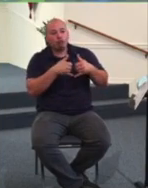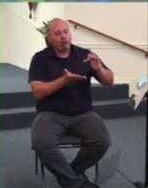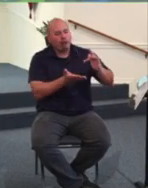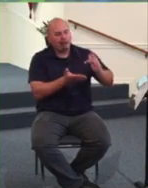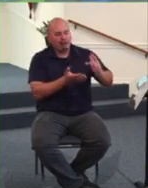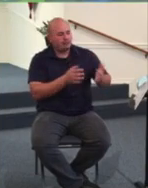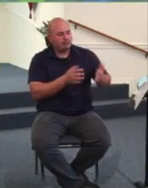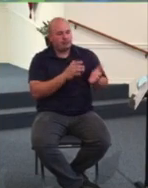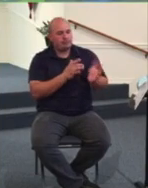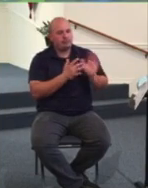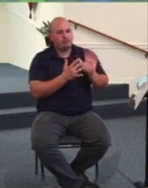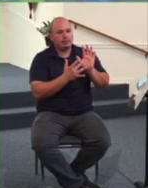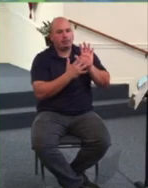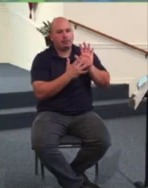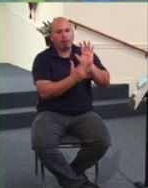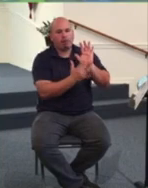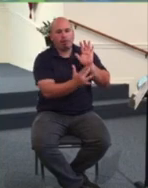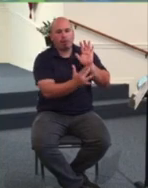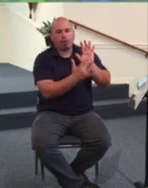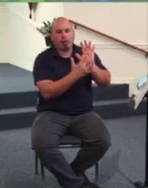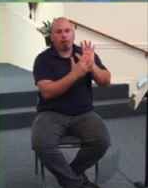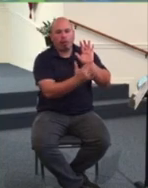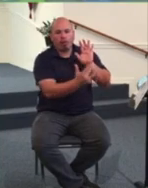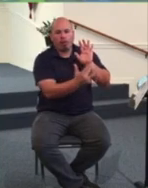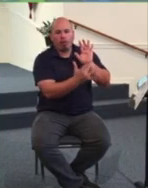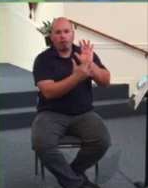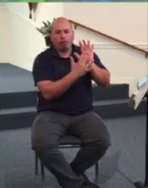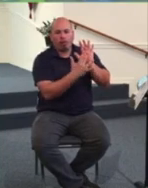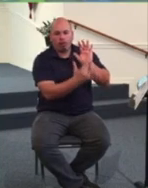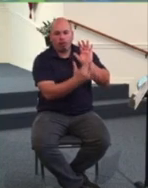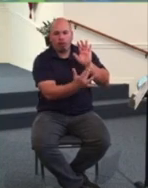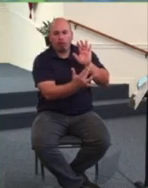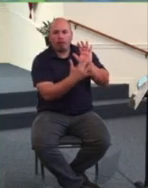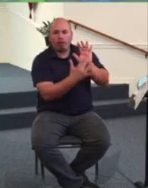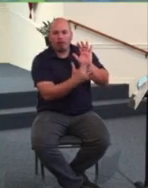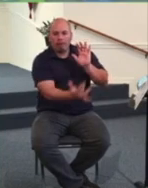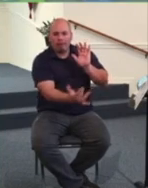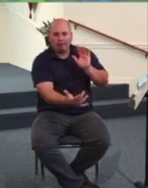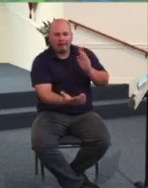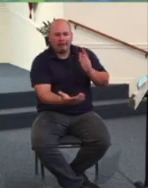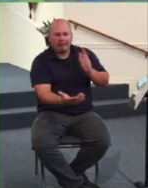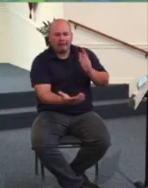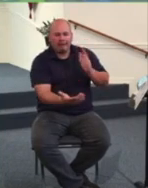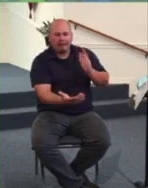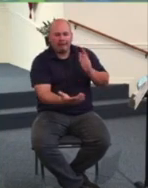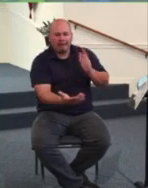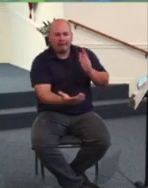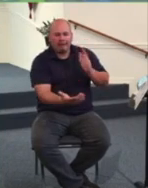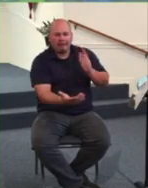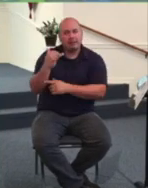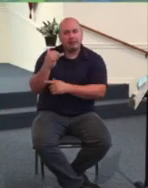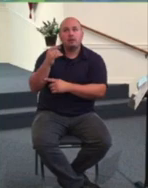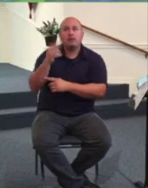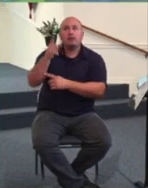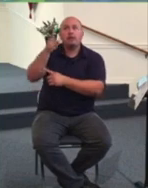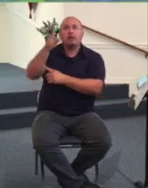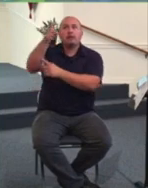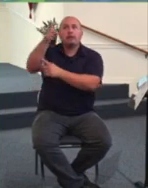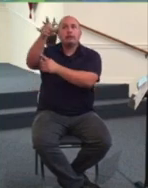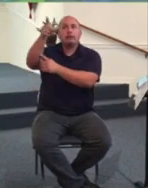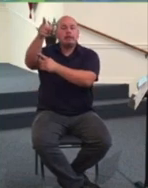hearts, Jesus says we do this because this is how God treats people, including his